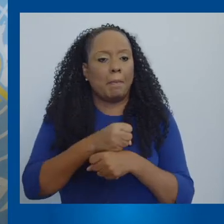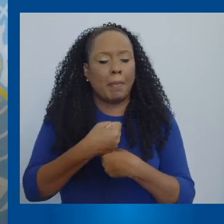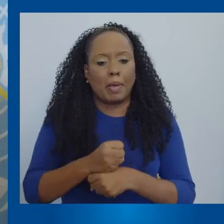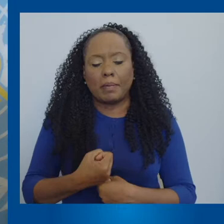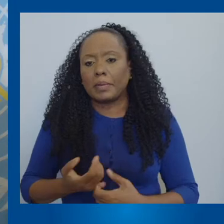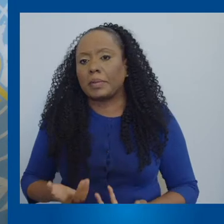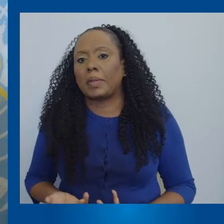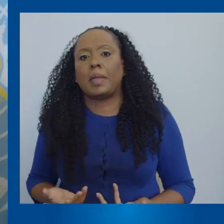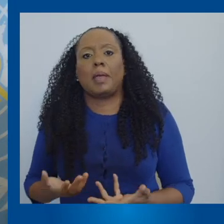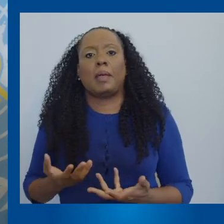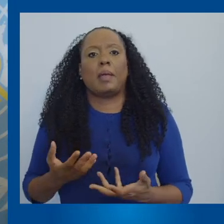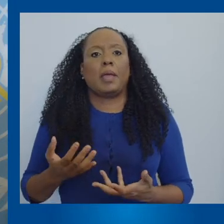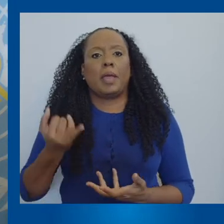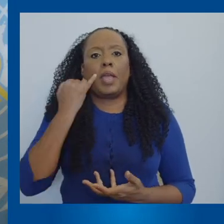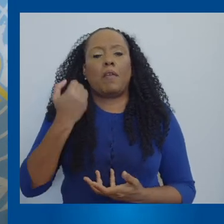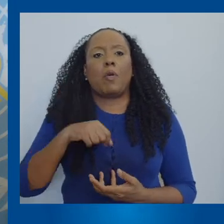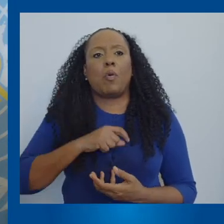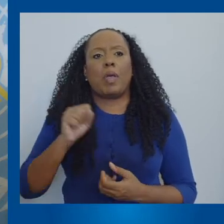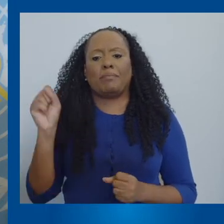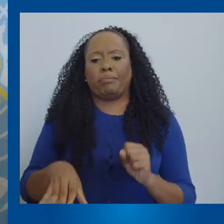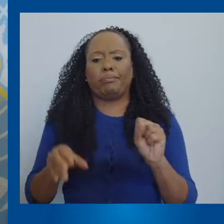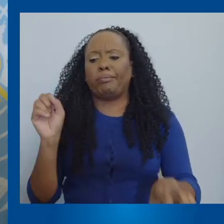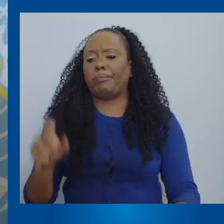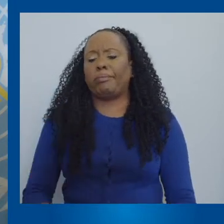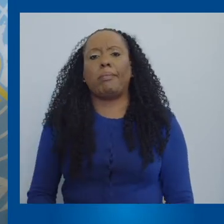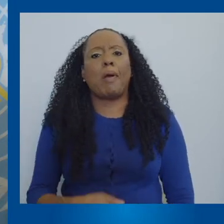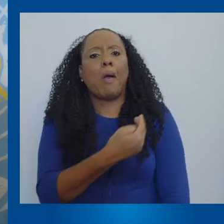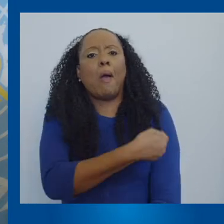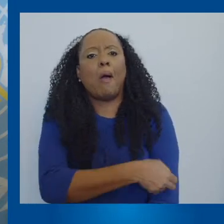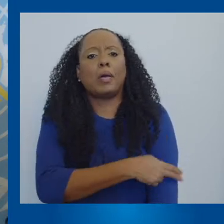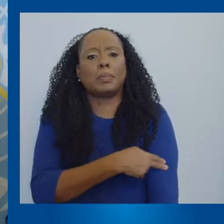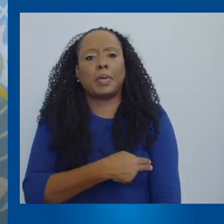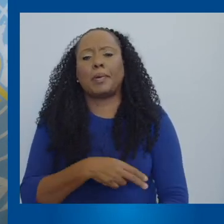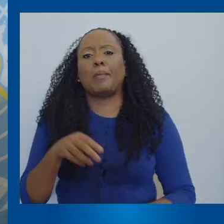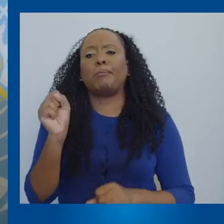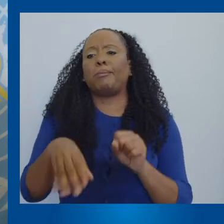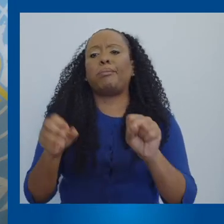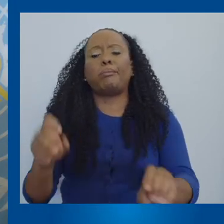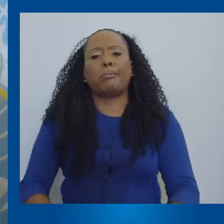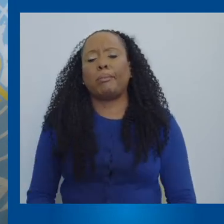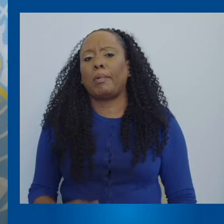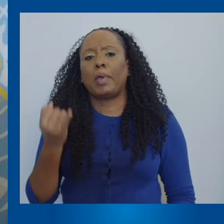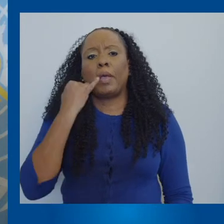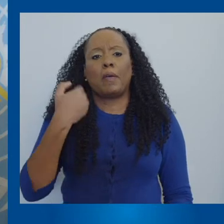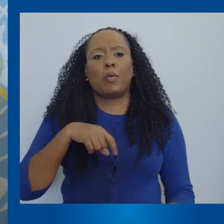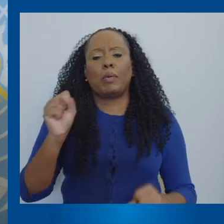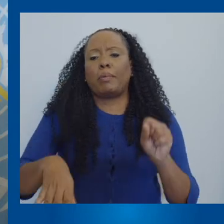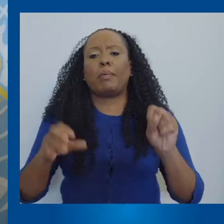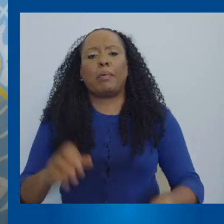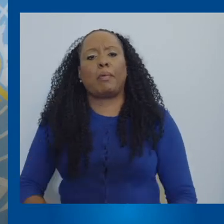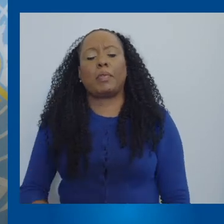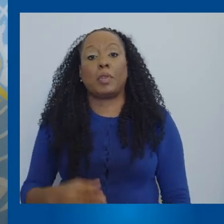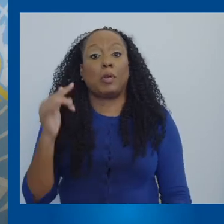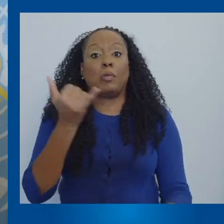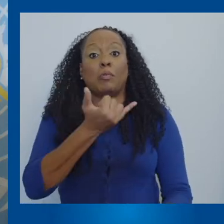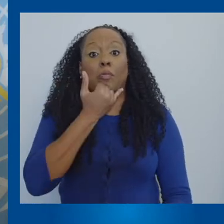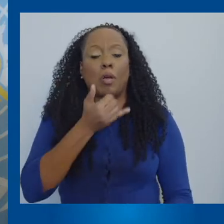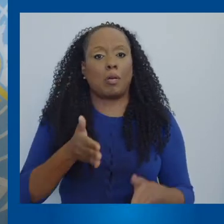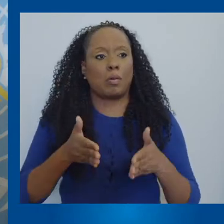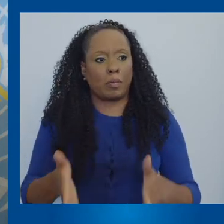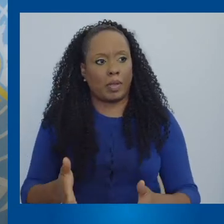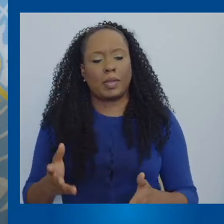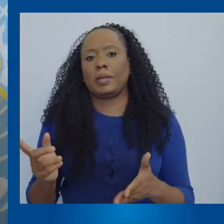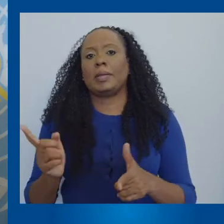pharmaceuticals, through disposals of hospital waste and municipal wastewater in an unmanaged way, we can expect